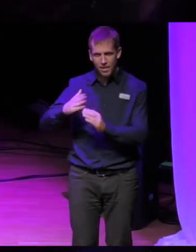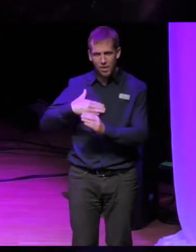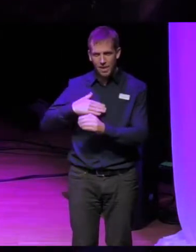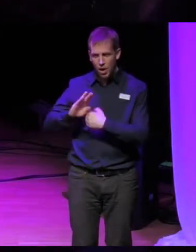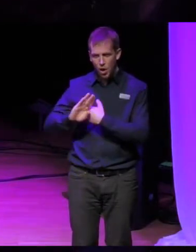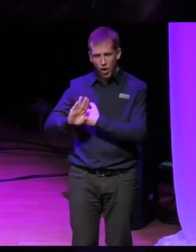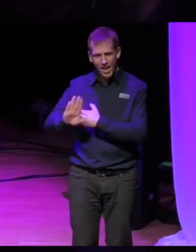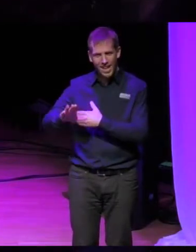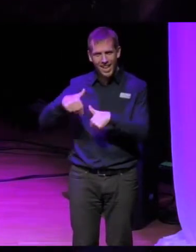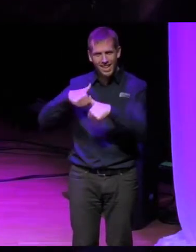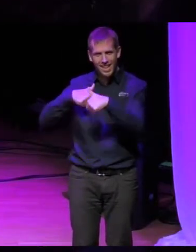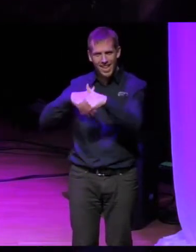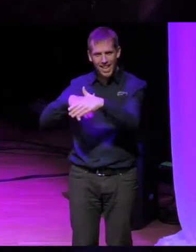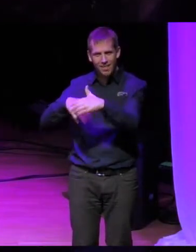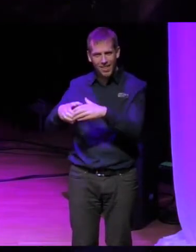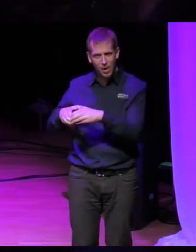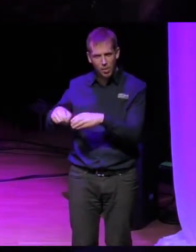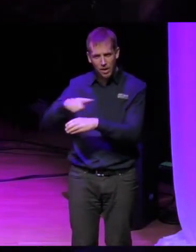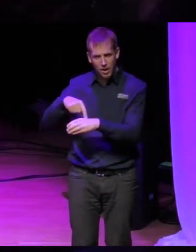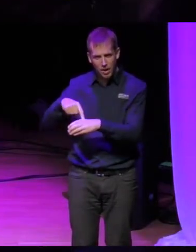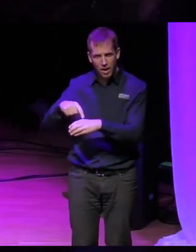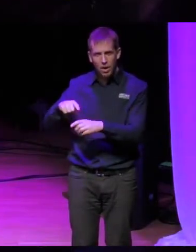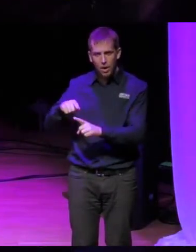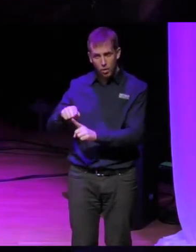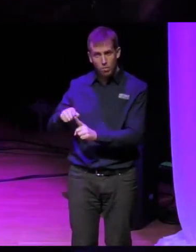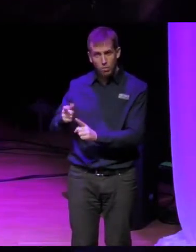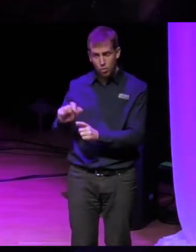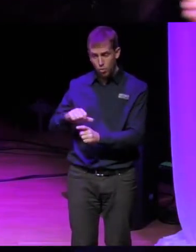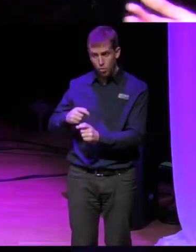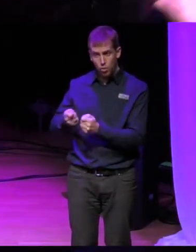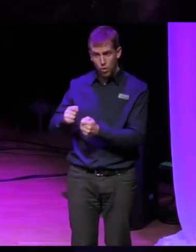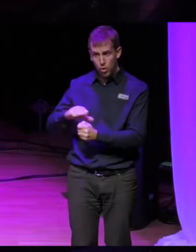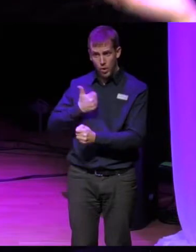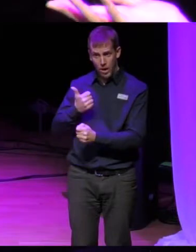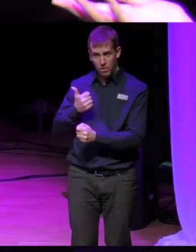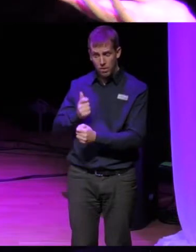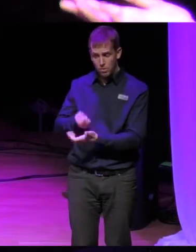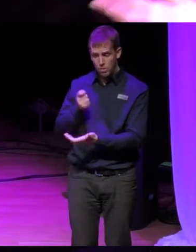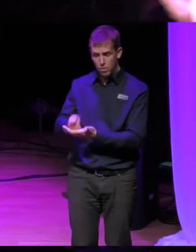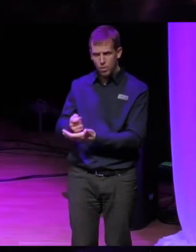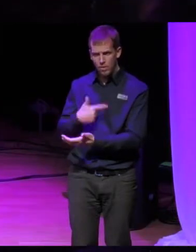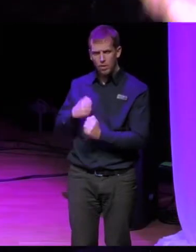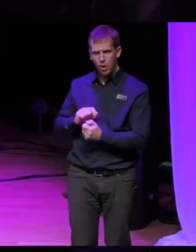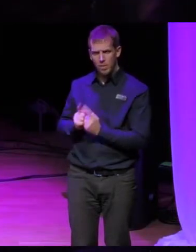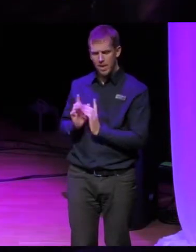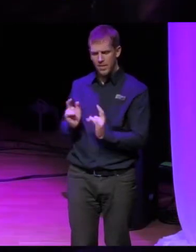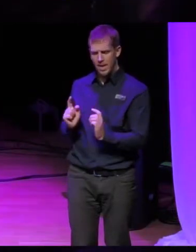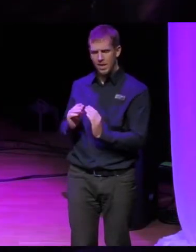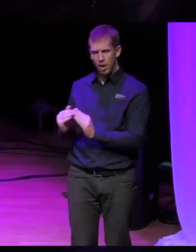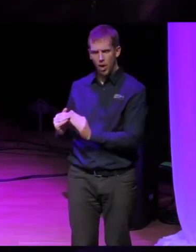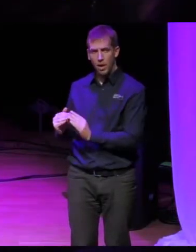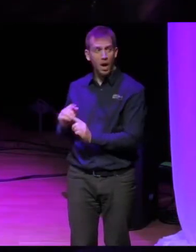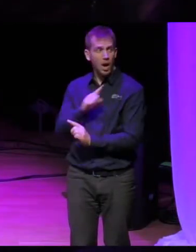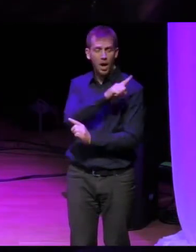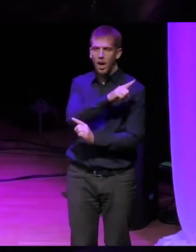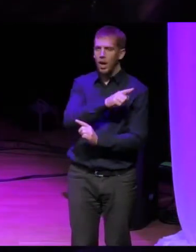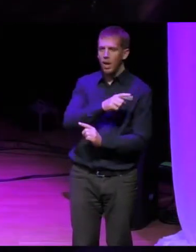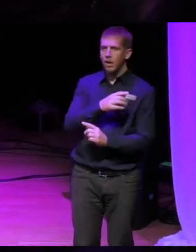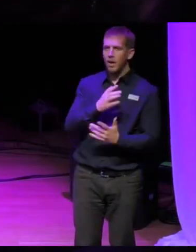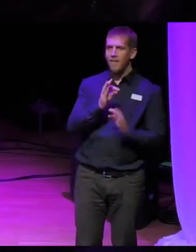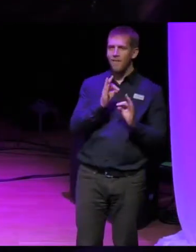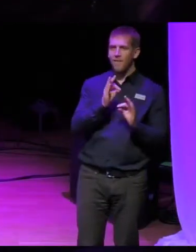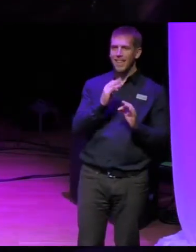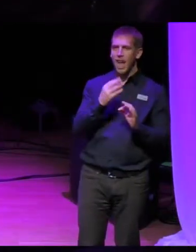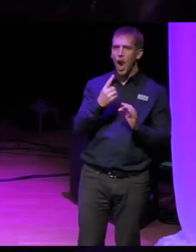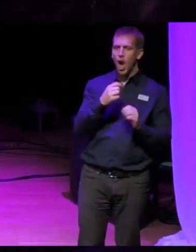certain measures within their own power, who are now being threatened with the loss of federal government funds. And so there's